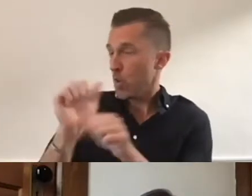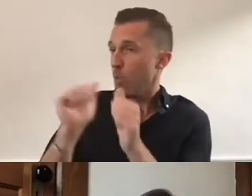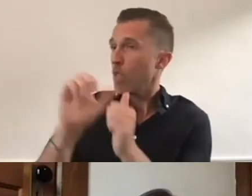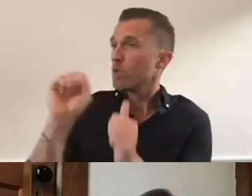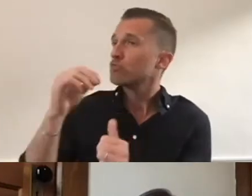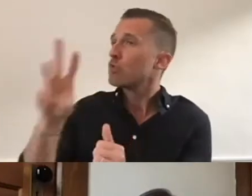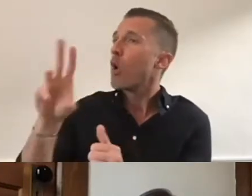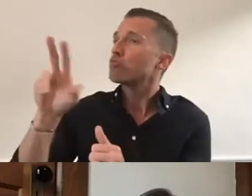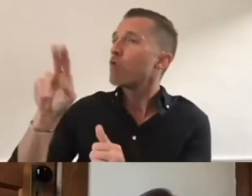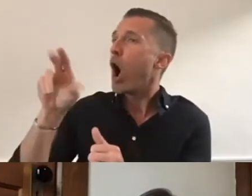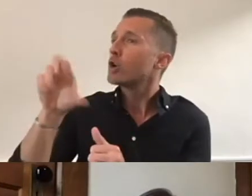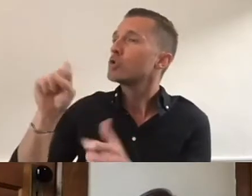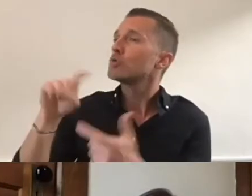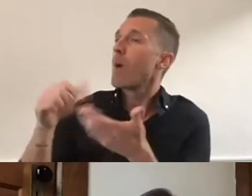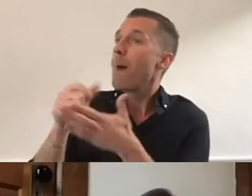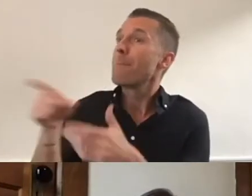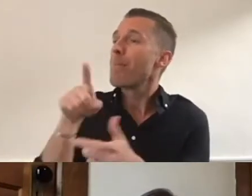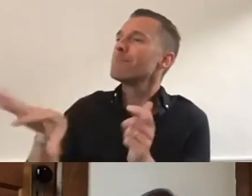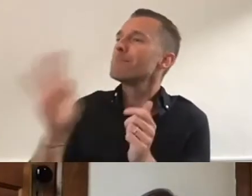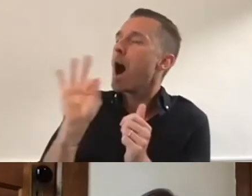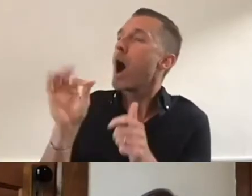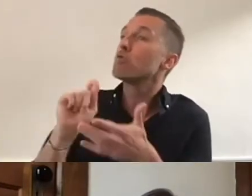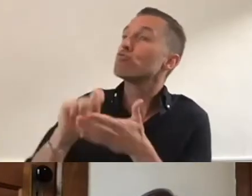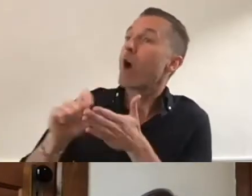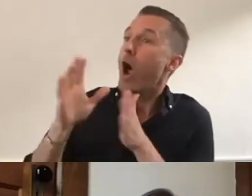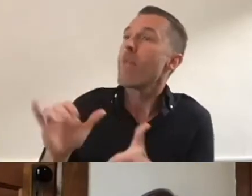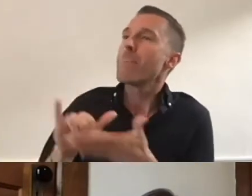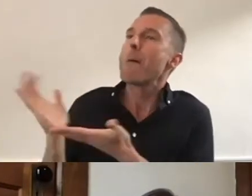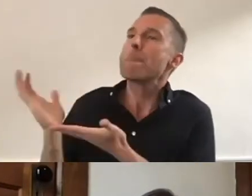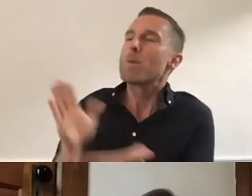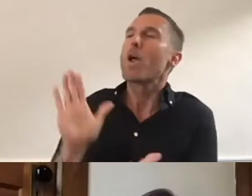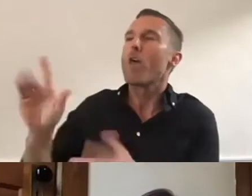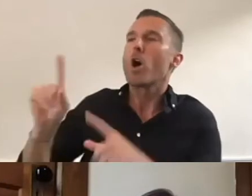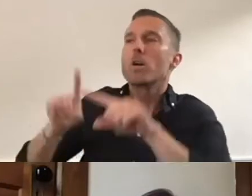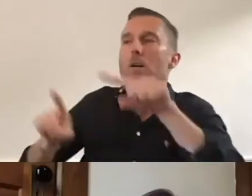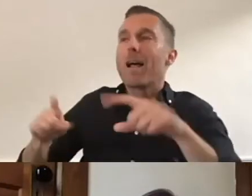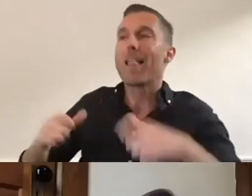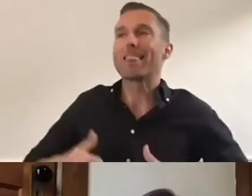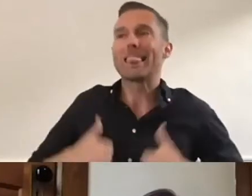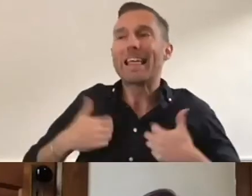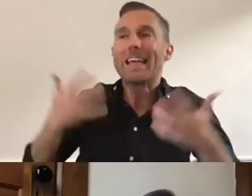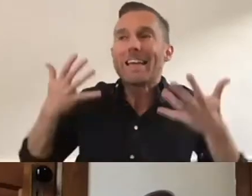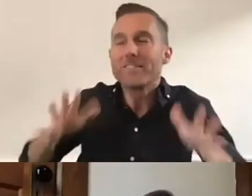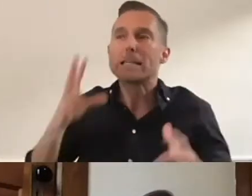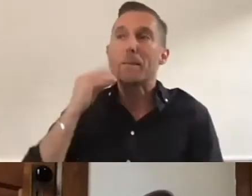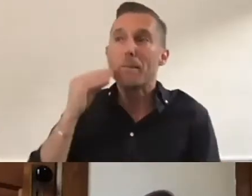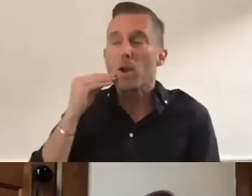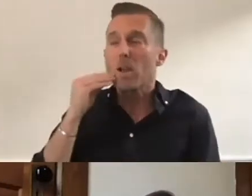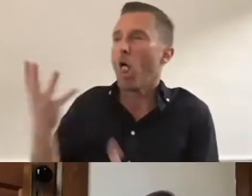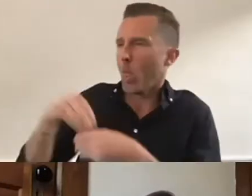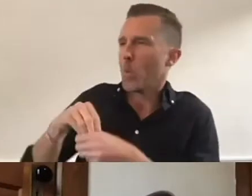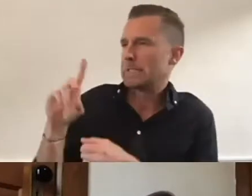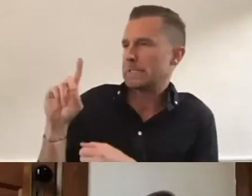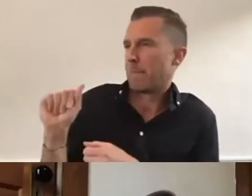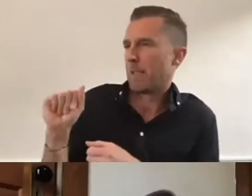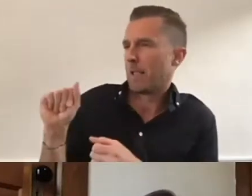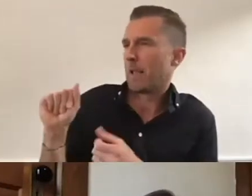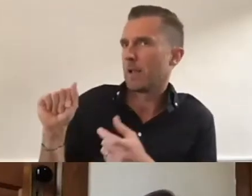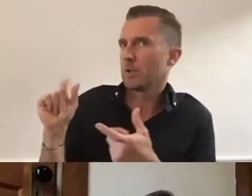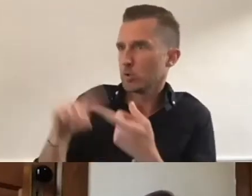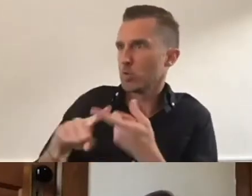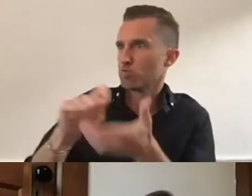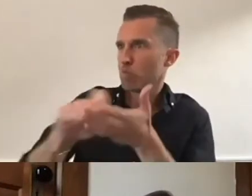them find writers that bring lived experiences, including disability, into their writers' staffs?